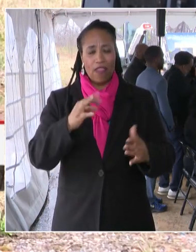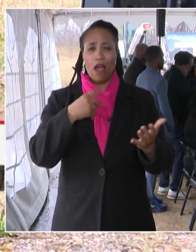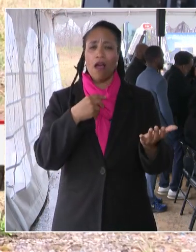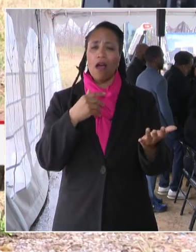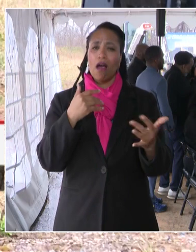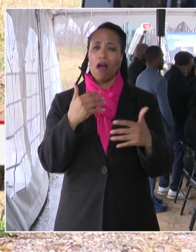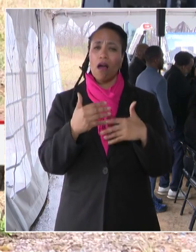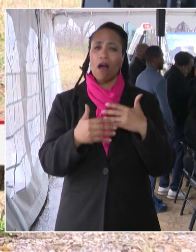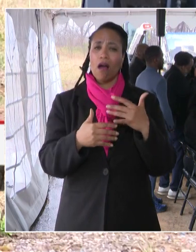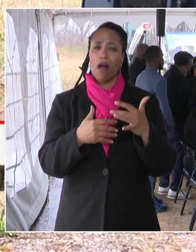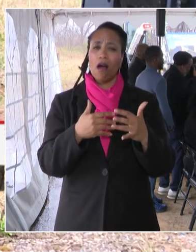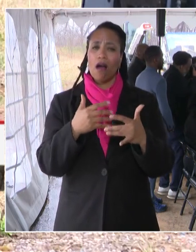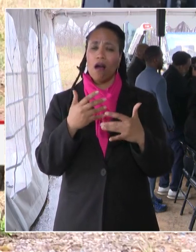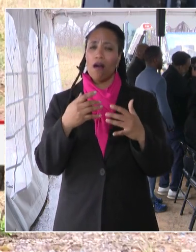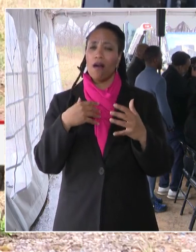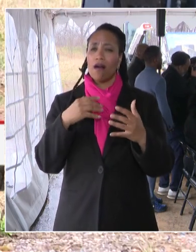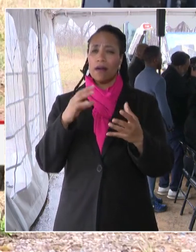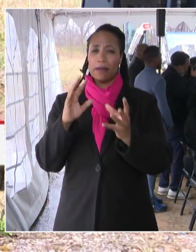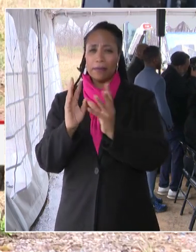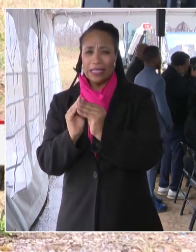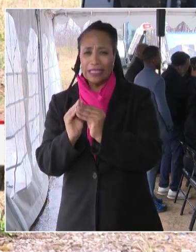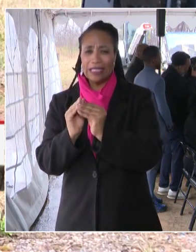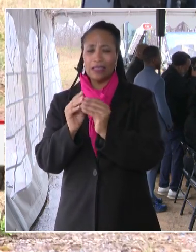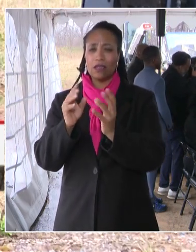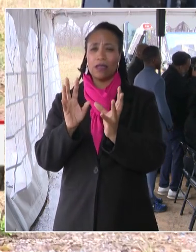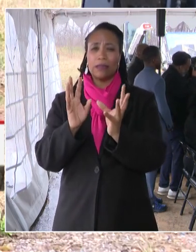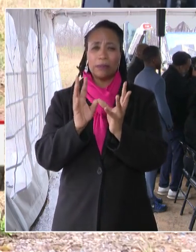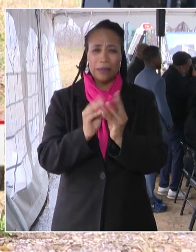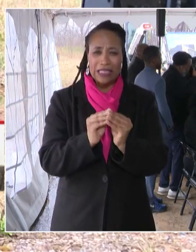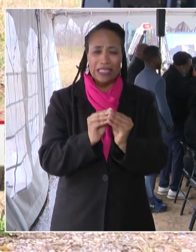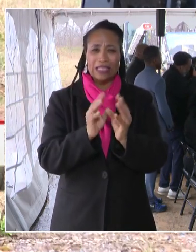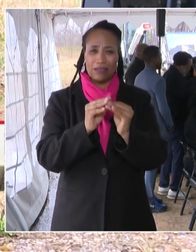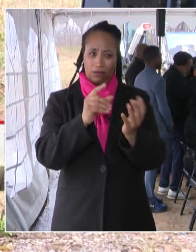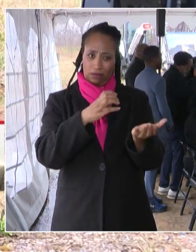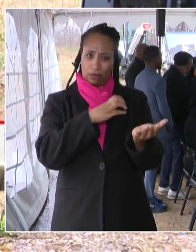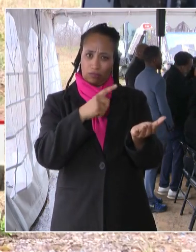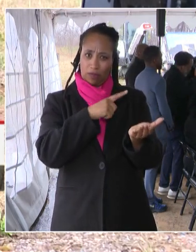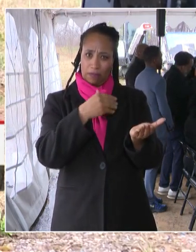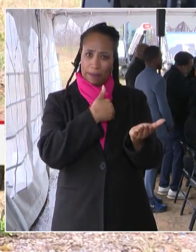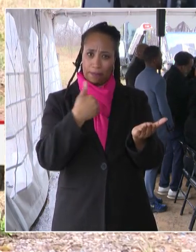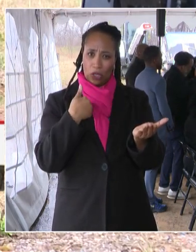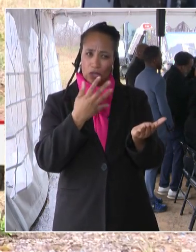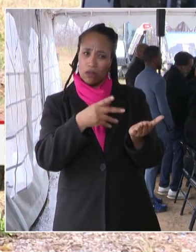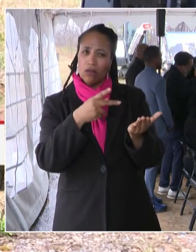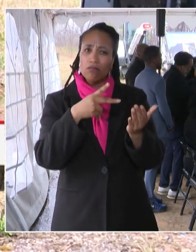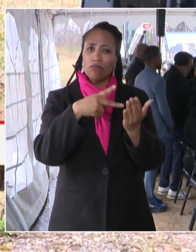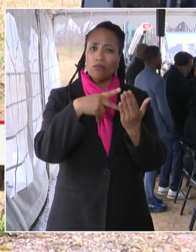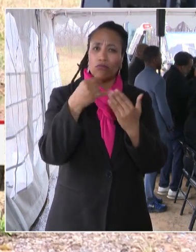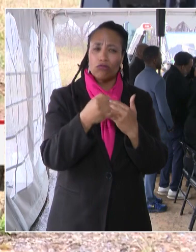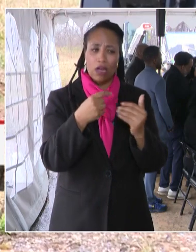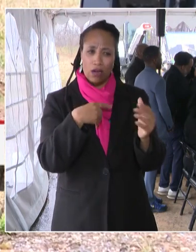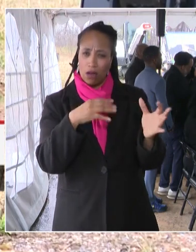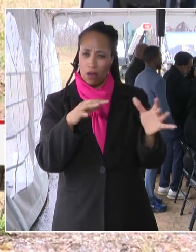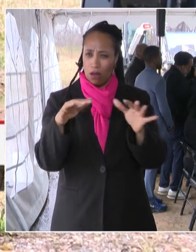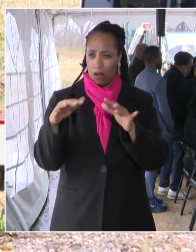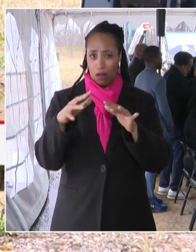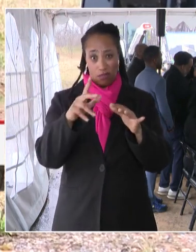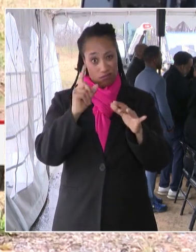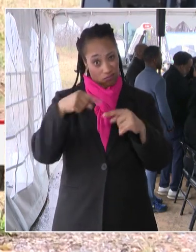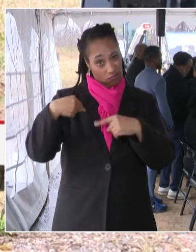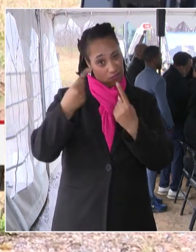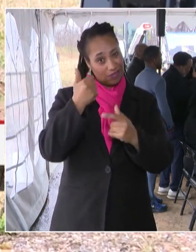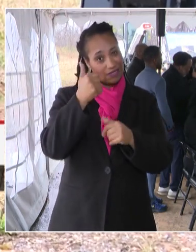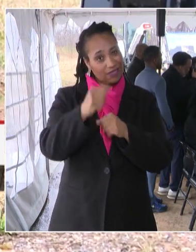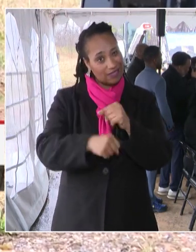for 10 years. And one thing that we can do to impact the cost of child care is to use our